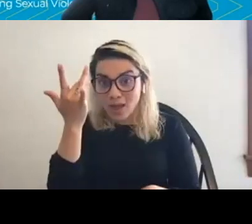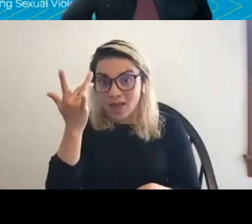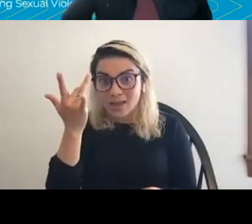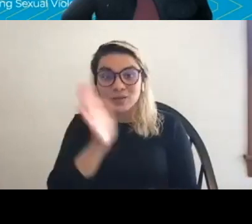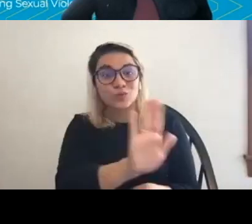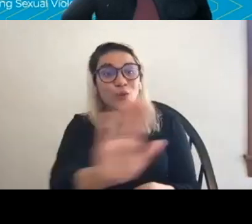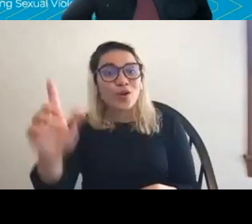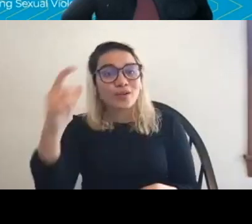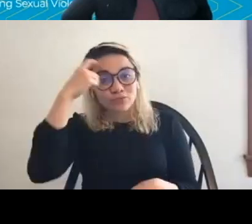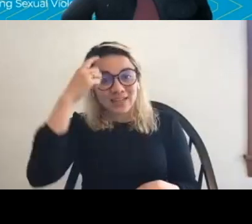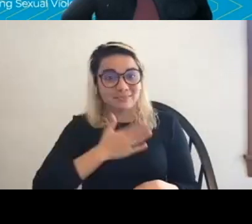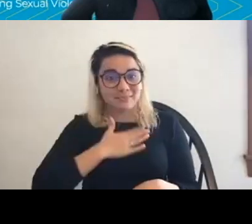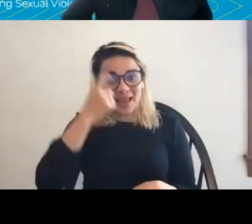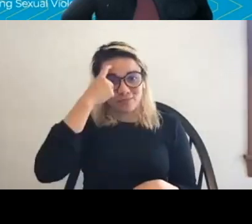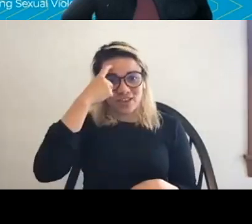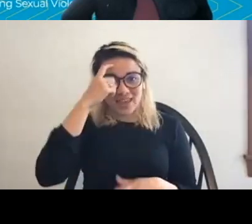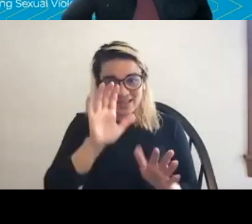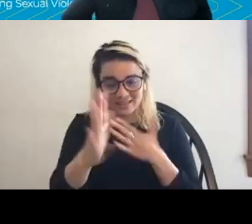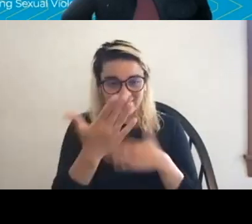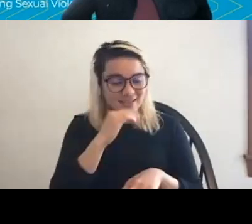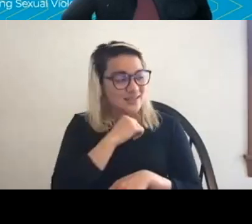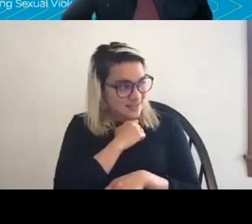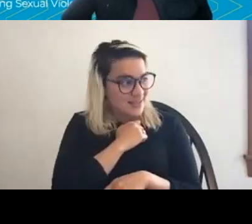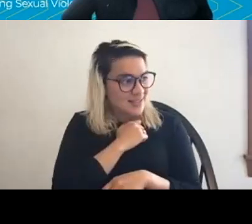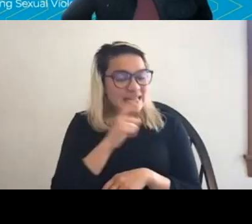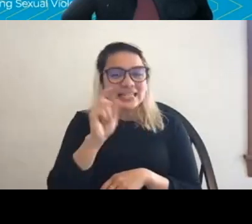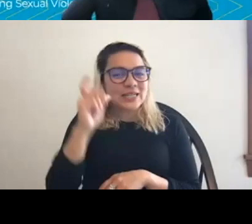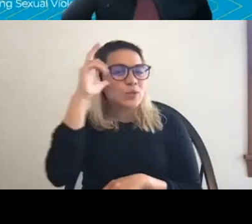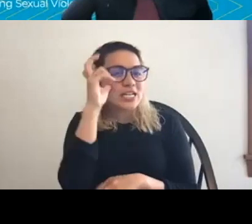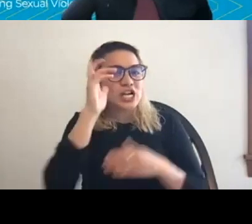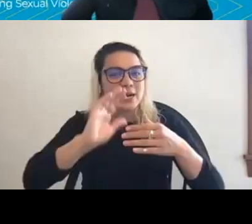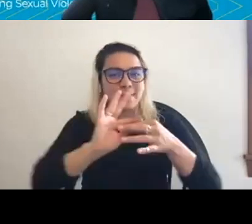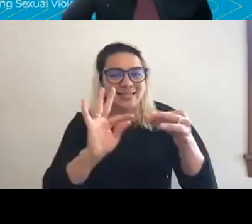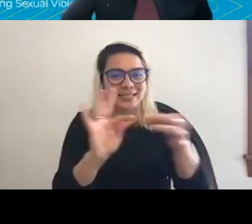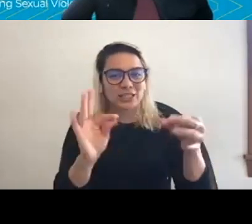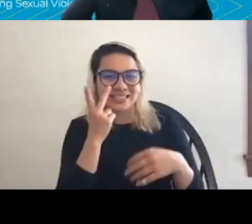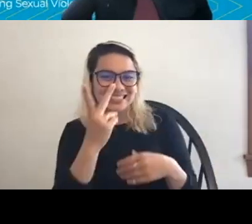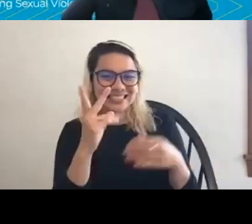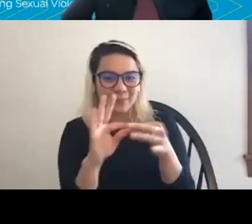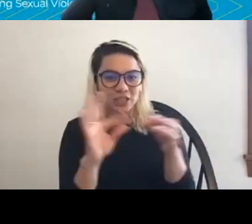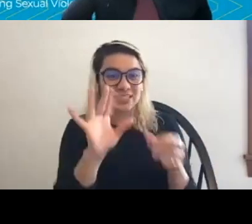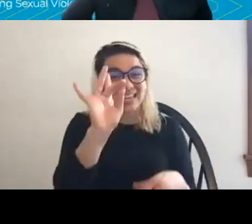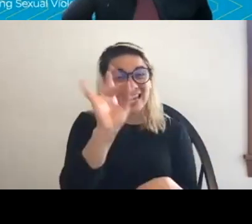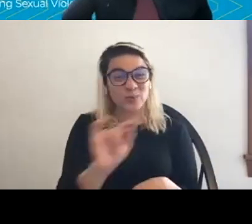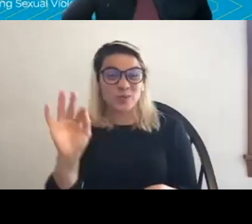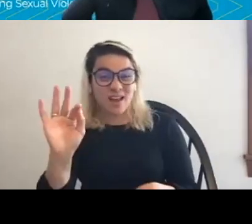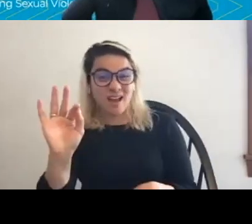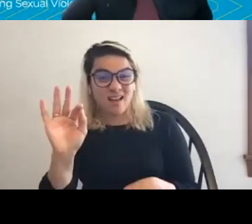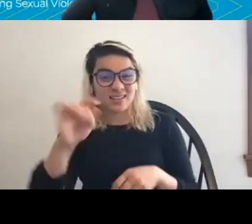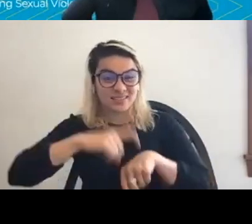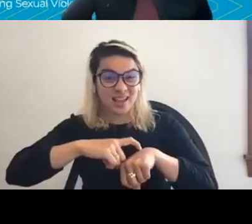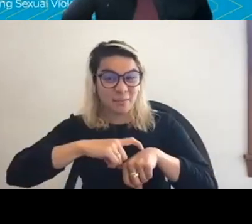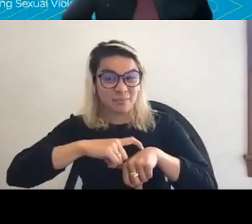little things that need to hear a message at least 8 to 9 times before we change our